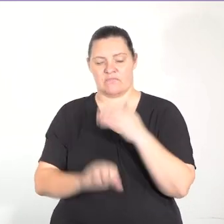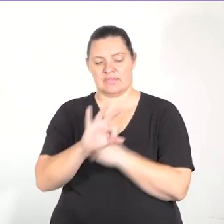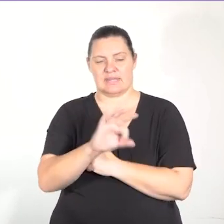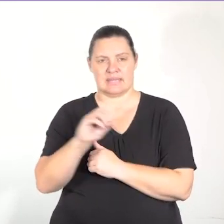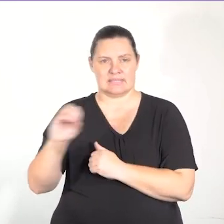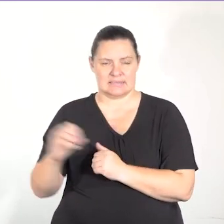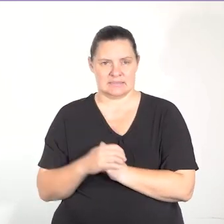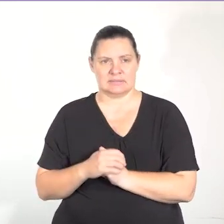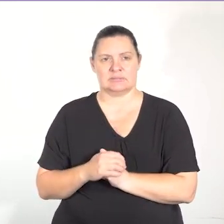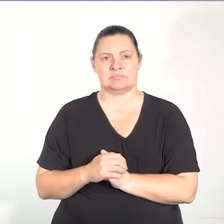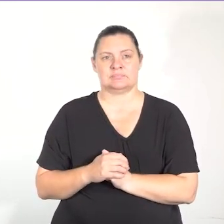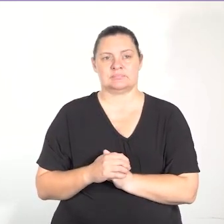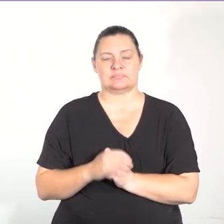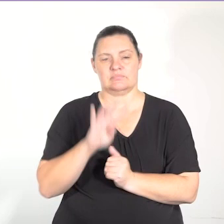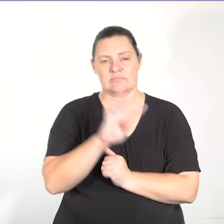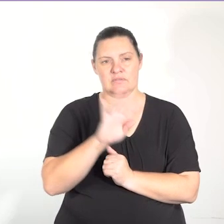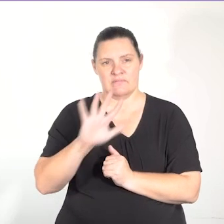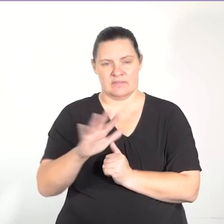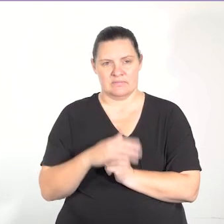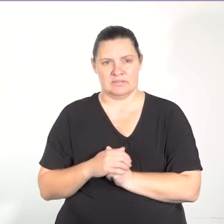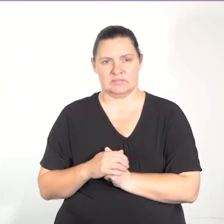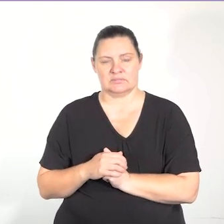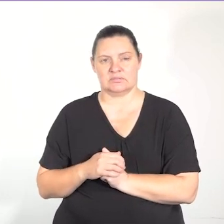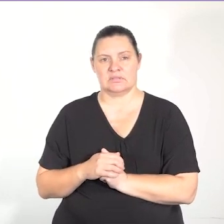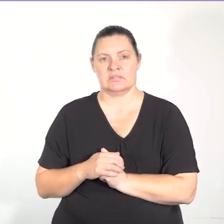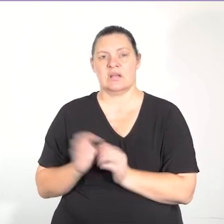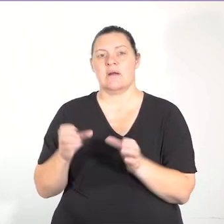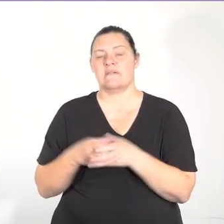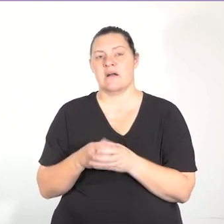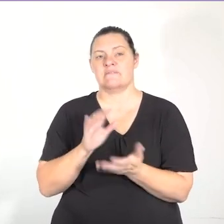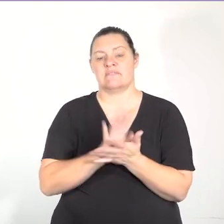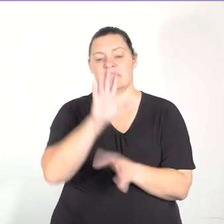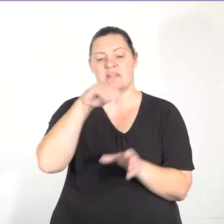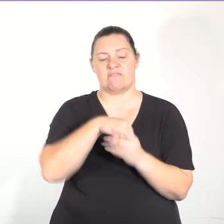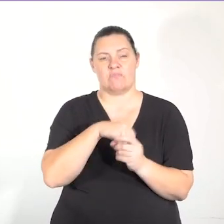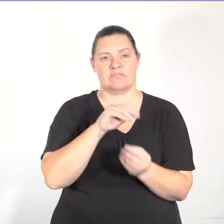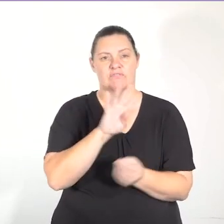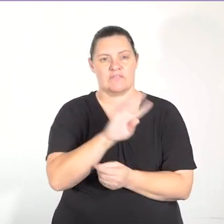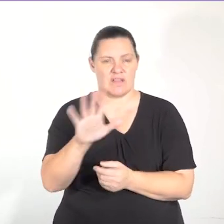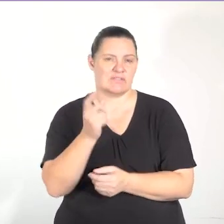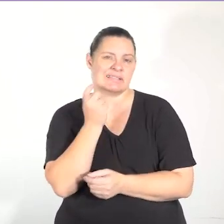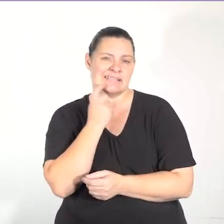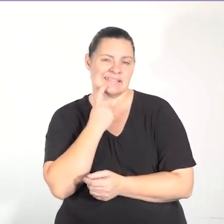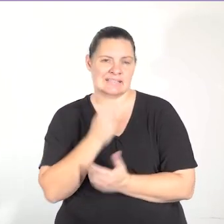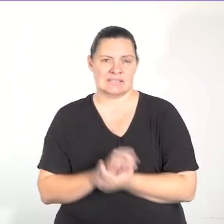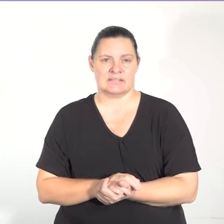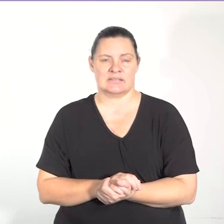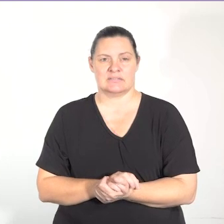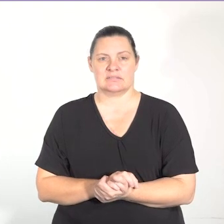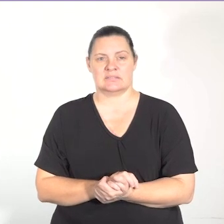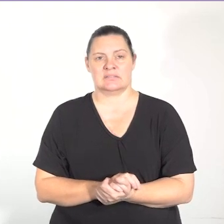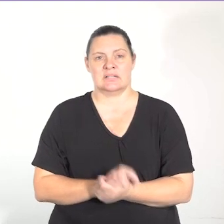345 minus 300 leaves us with 45. How many groups of 15 are in 45? That one is an easy